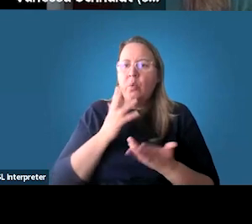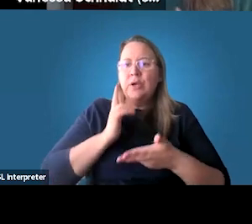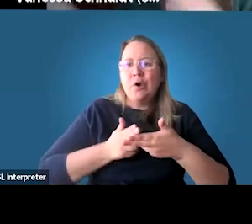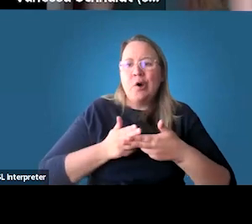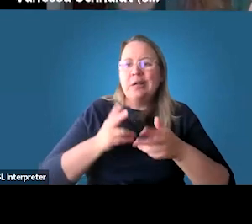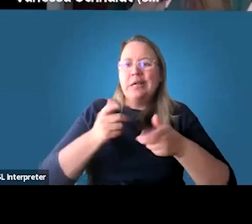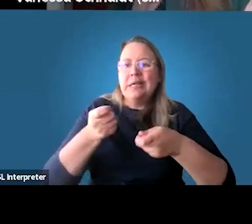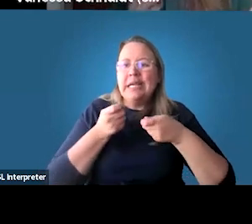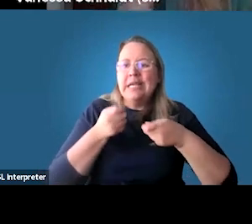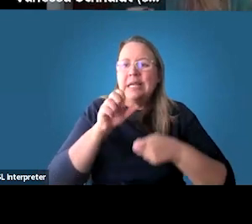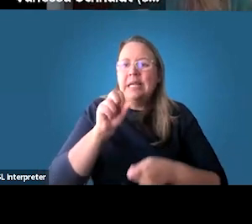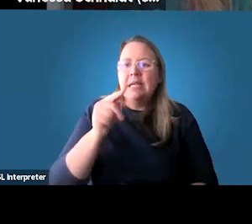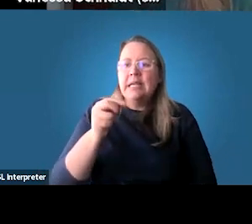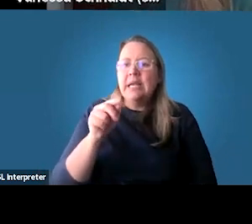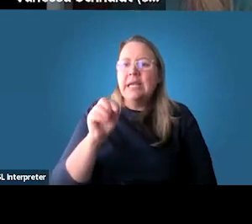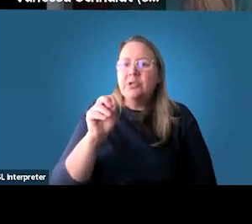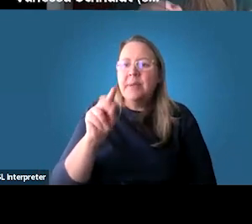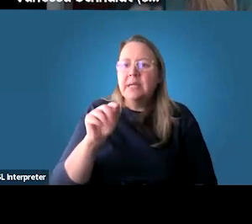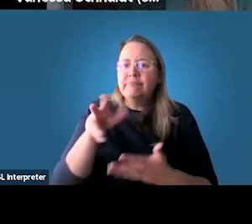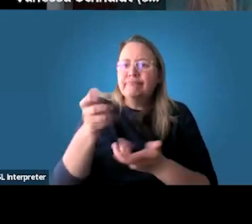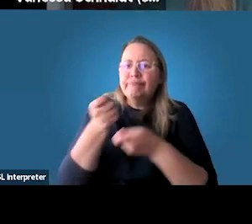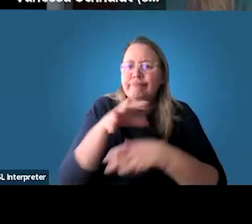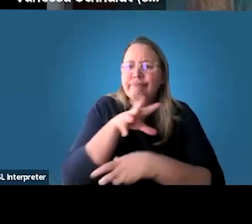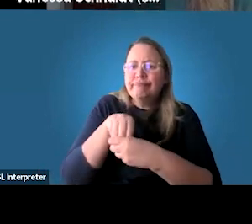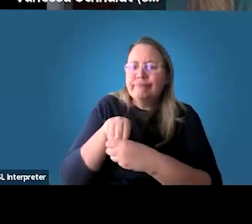engagement. So going back to our North Star, in order to